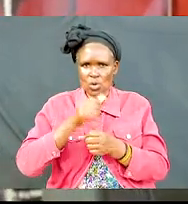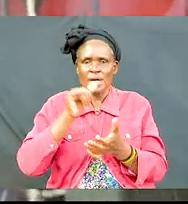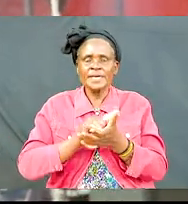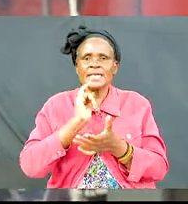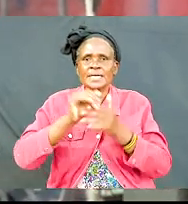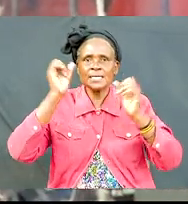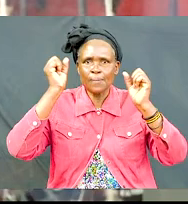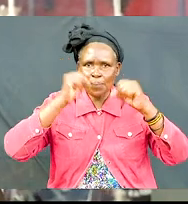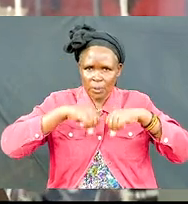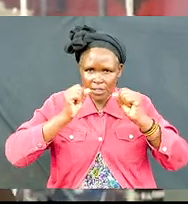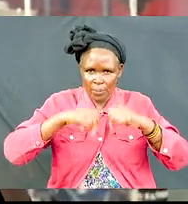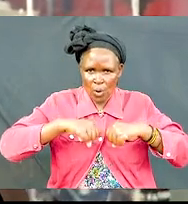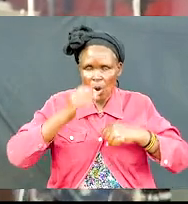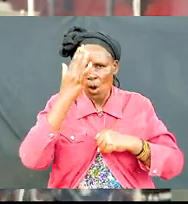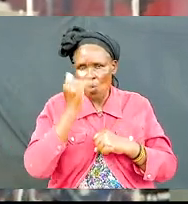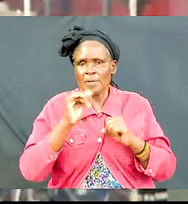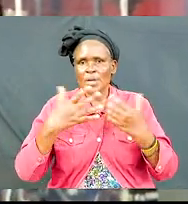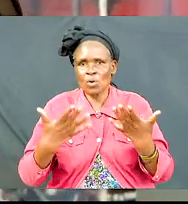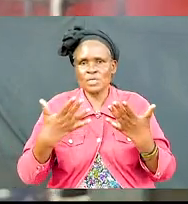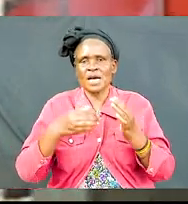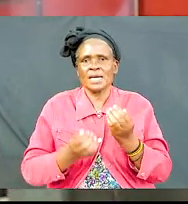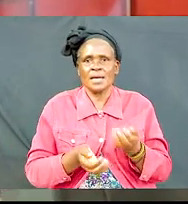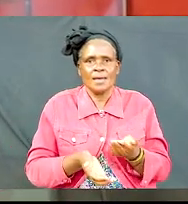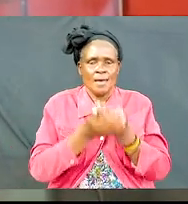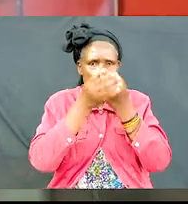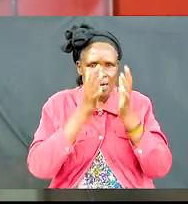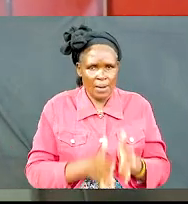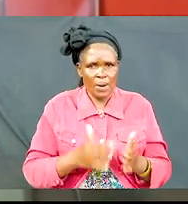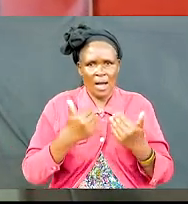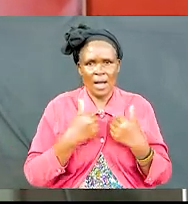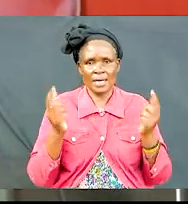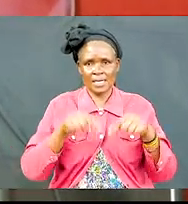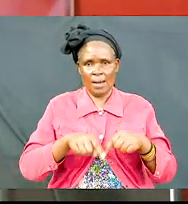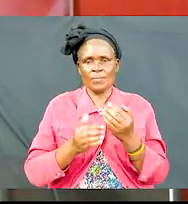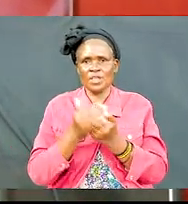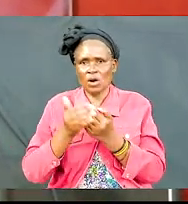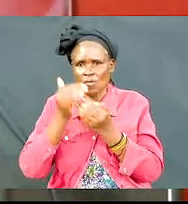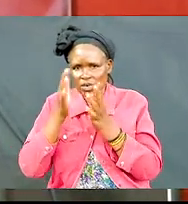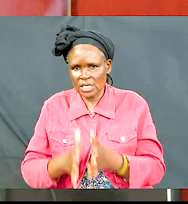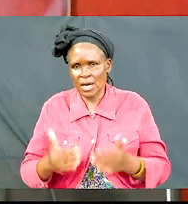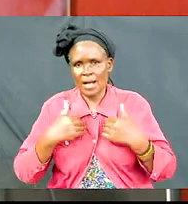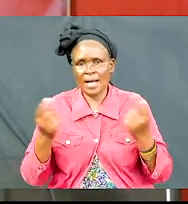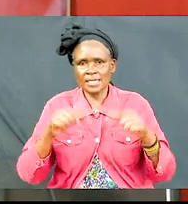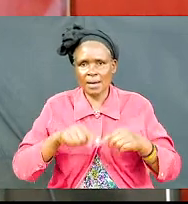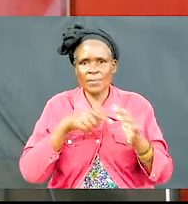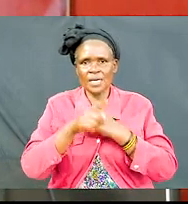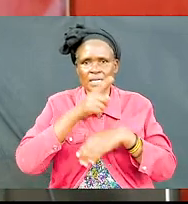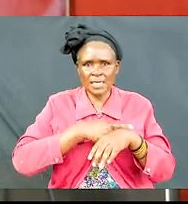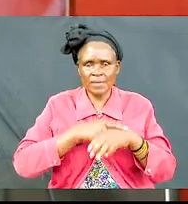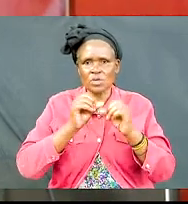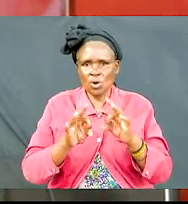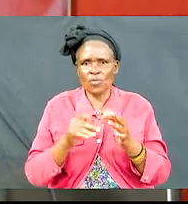possible because an enabler has come. The comforter has come in the times of